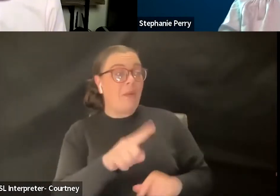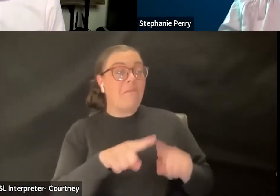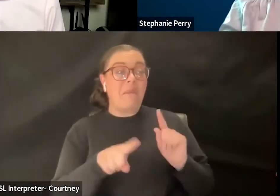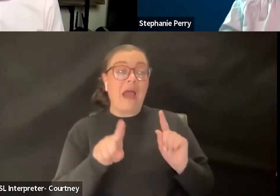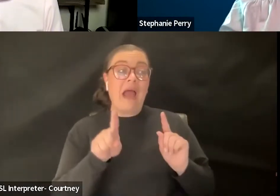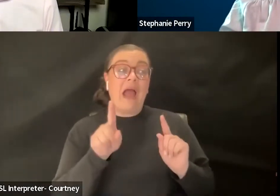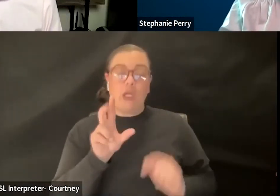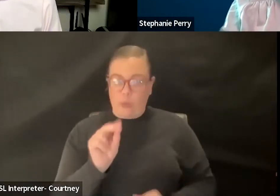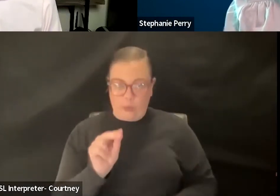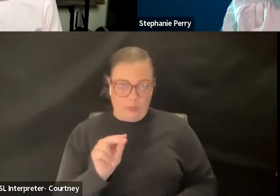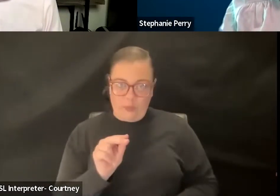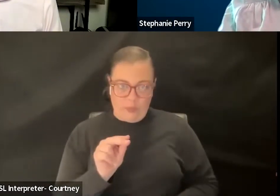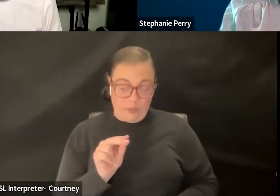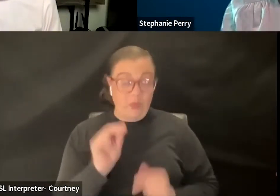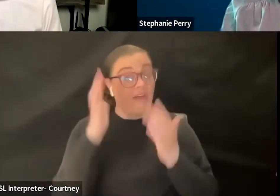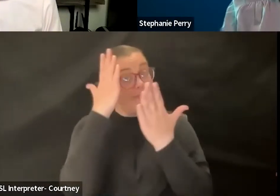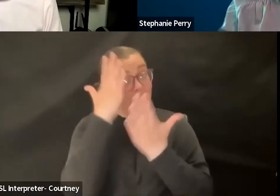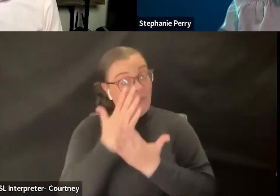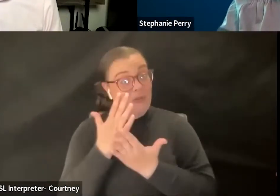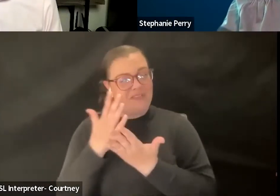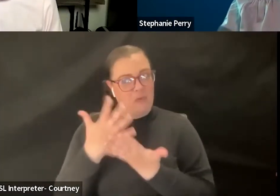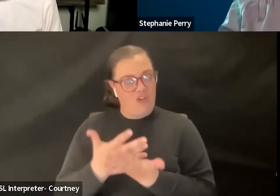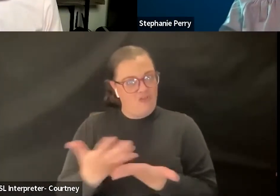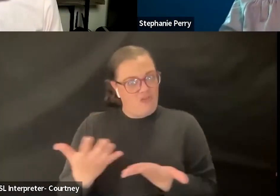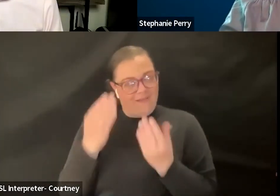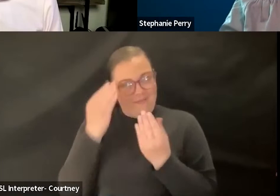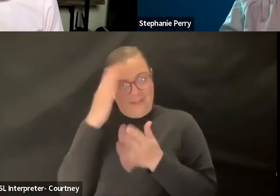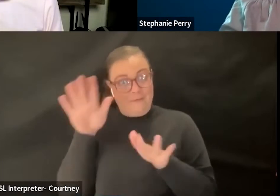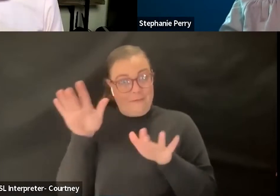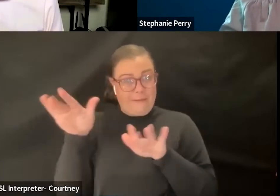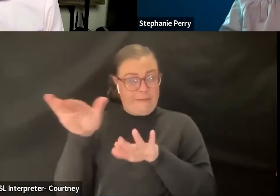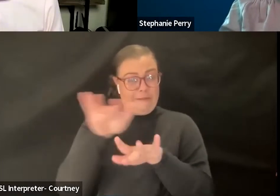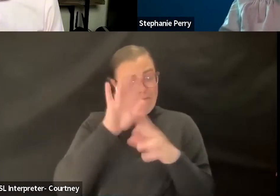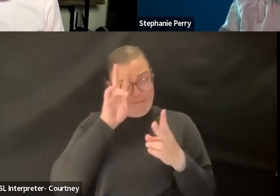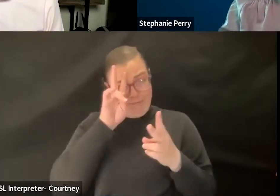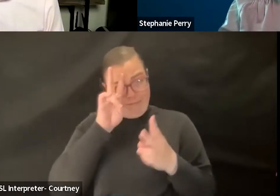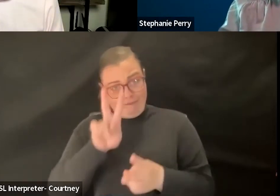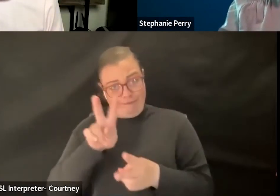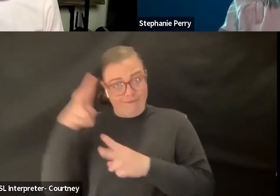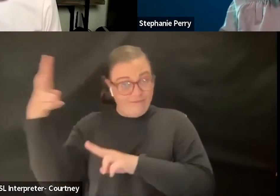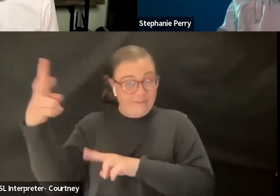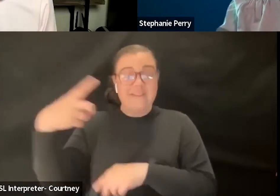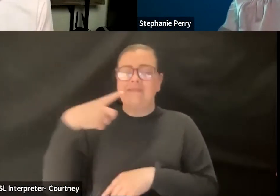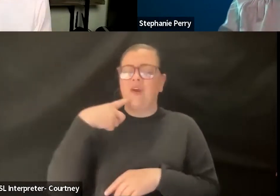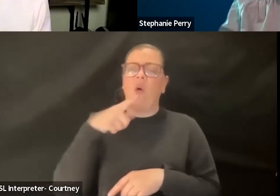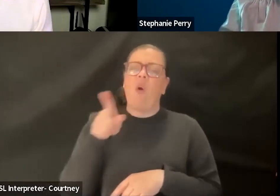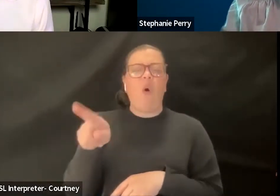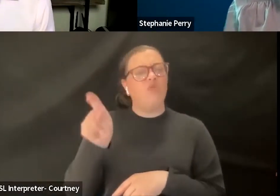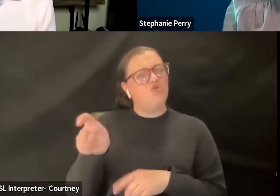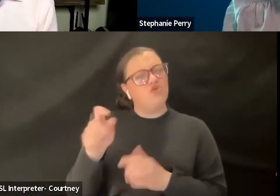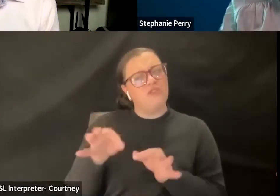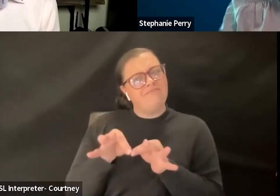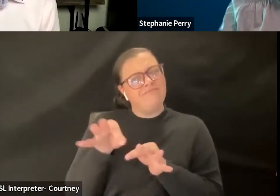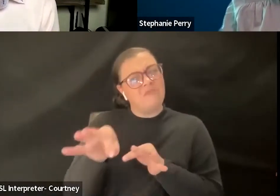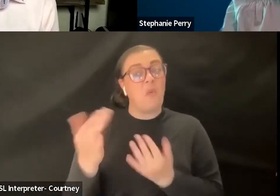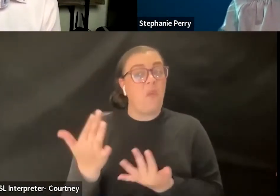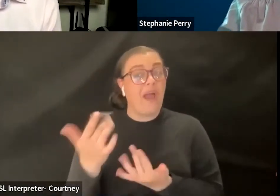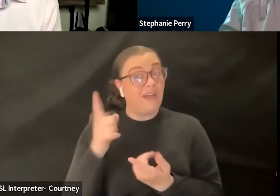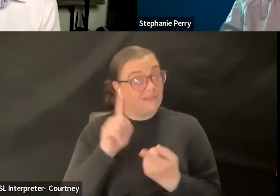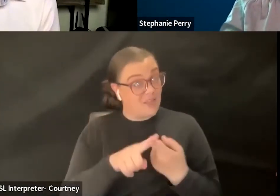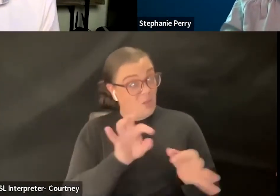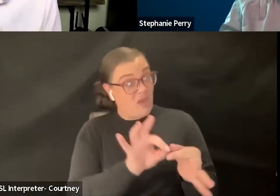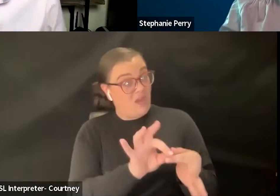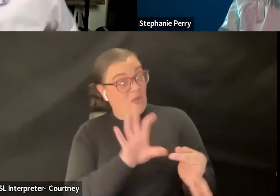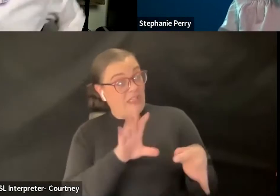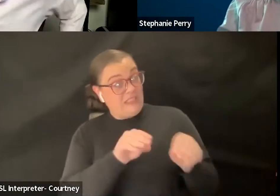industry that actually tells background actors that you should wait until the episode airs or the theatrical film is